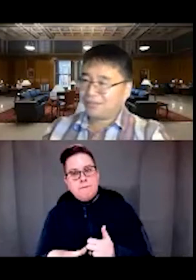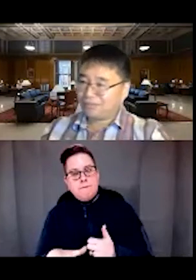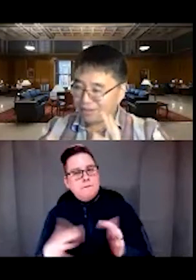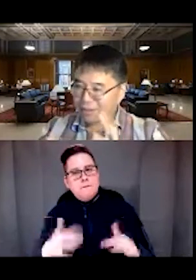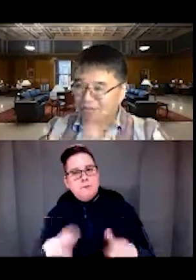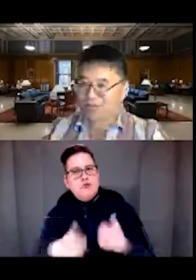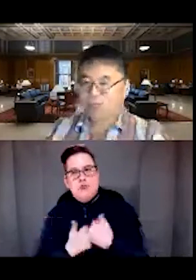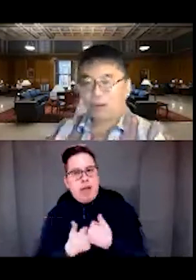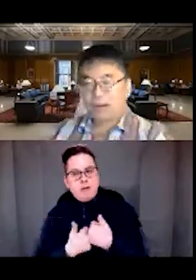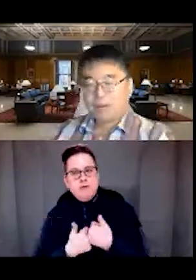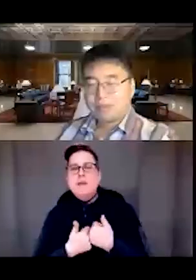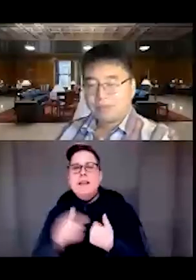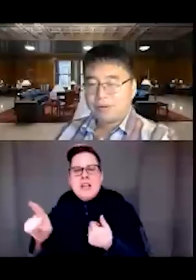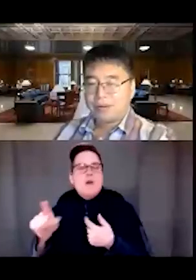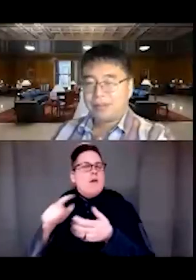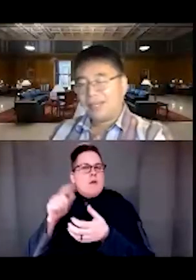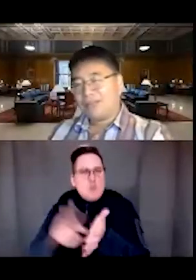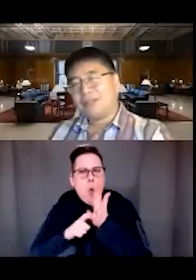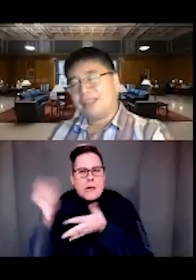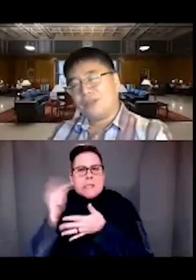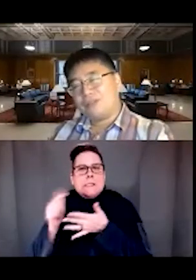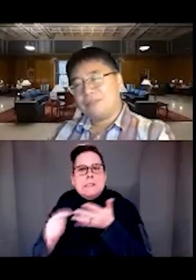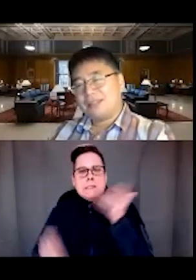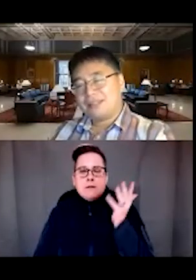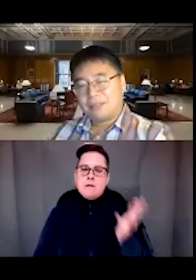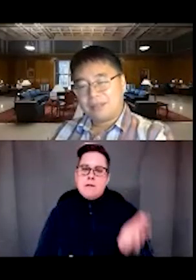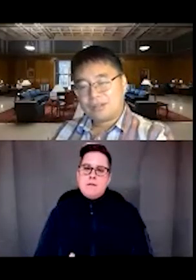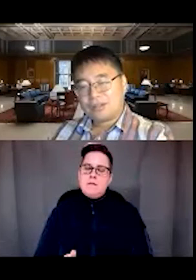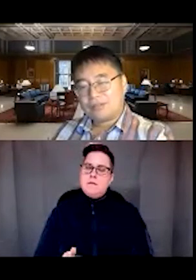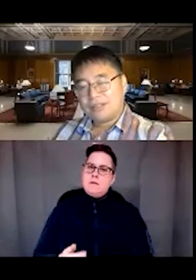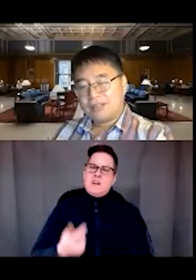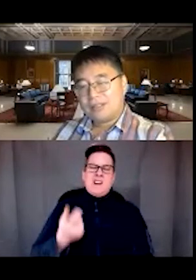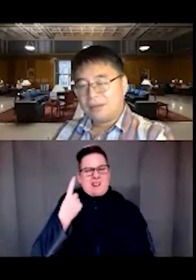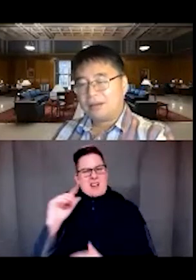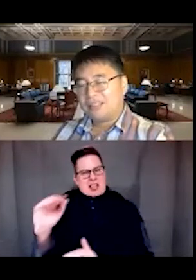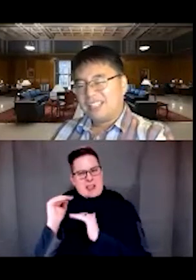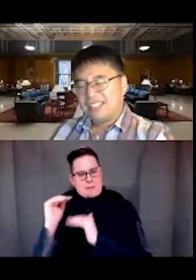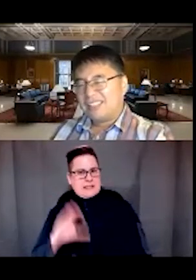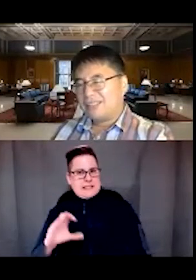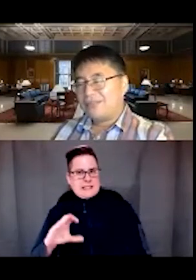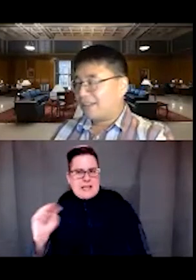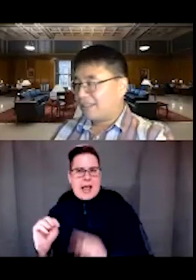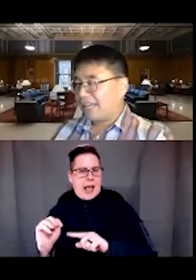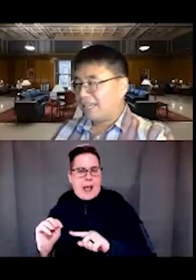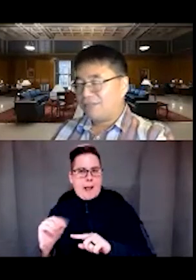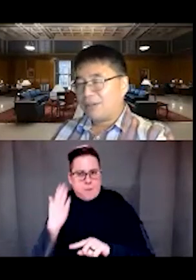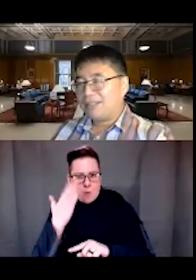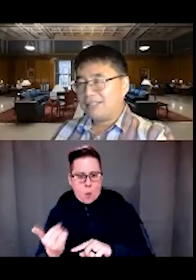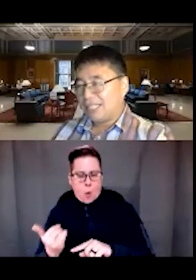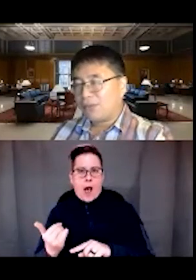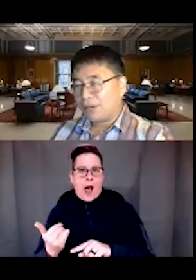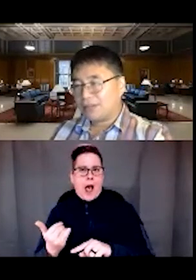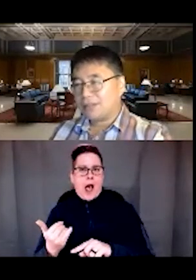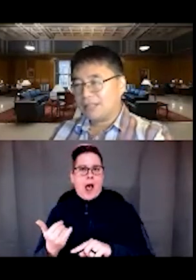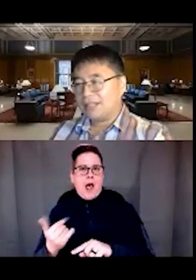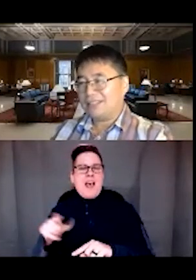because of very specific requirements of the program. And to me, I think one of the biggest limitations of the CCM model is the fact that it's very